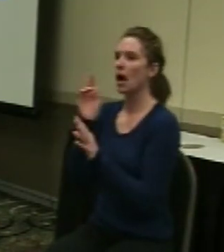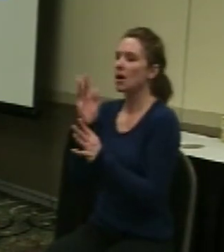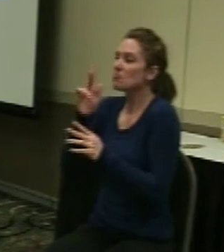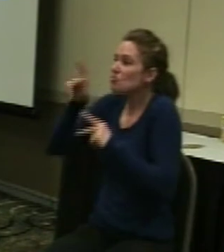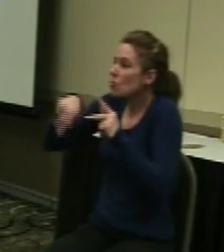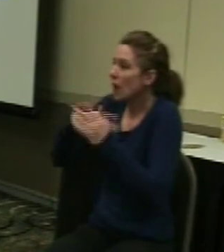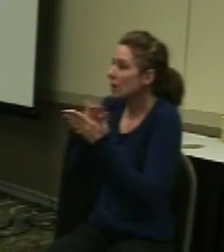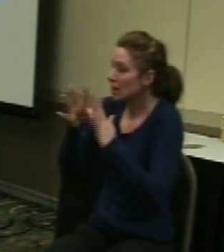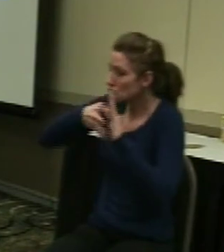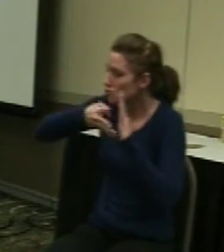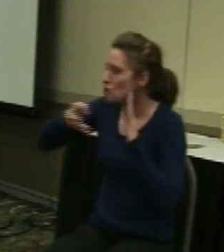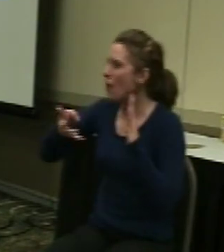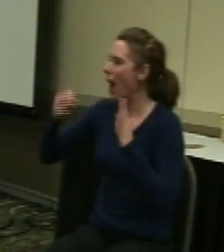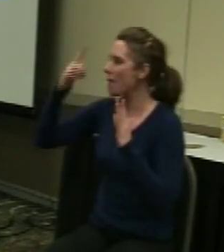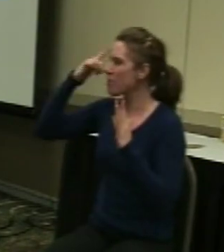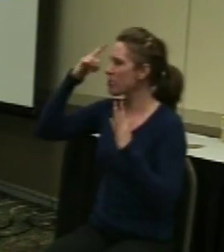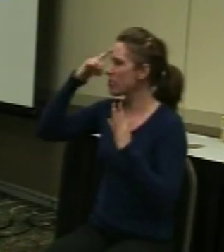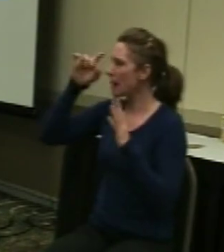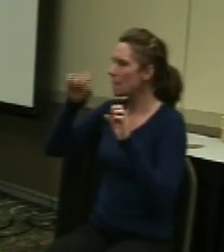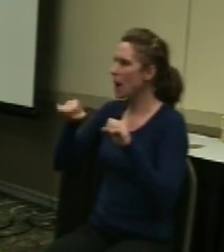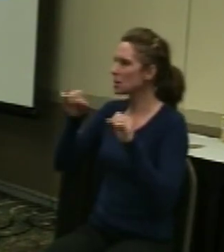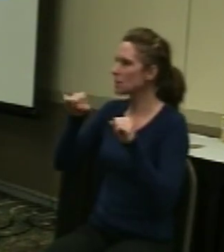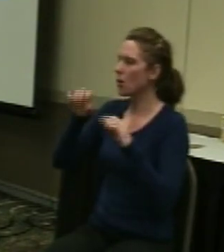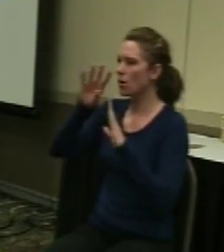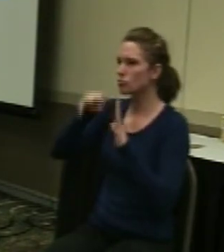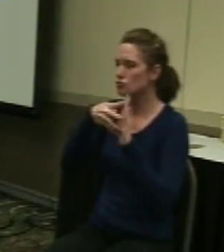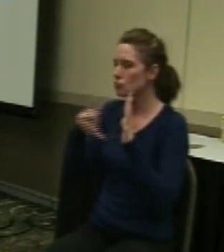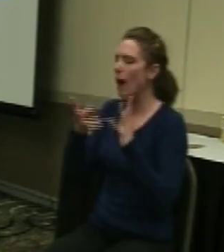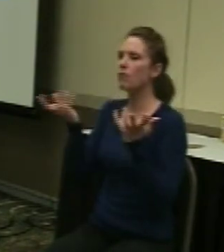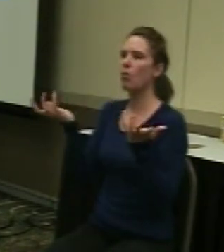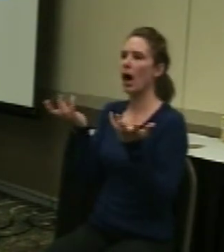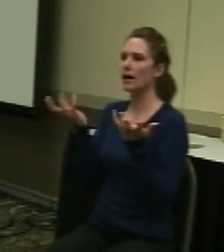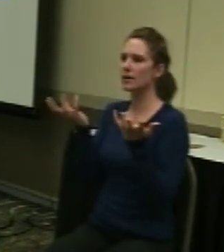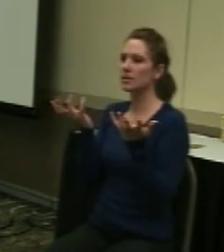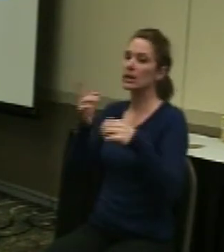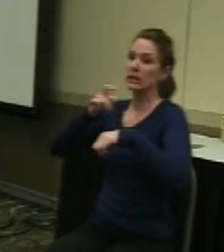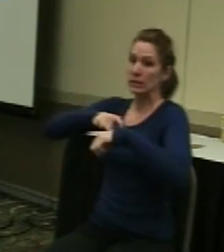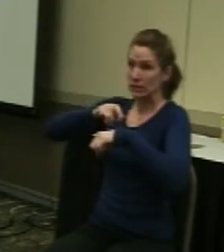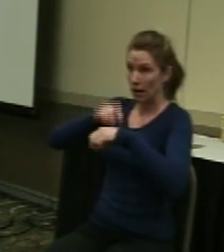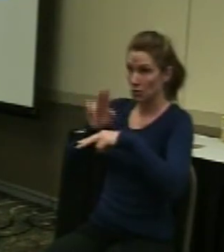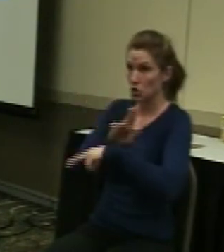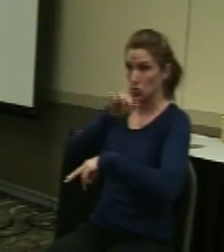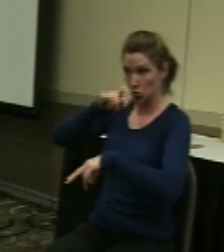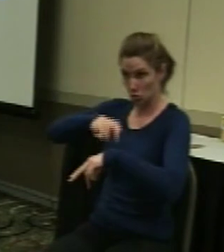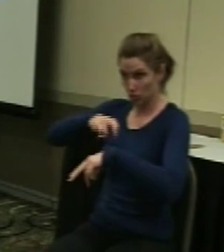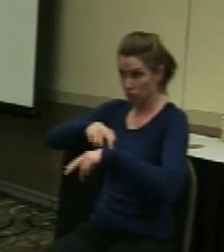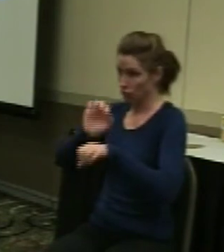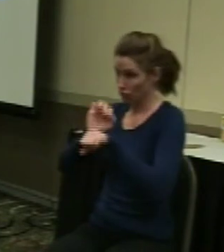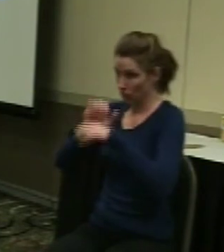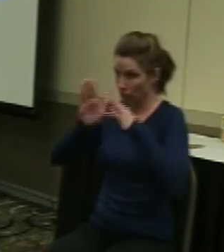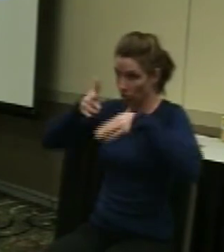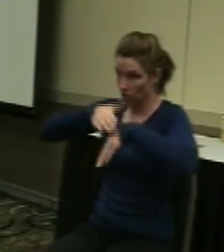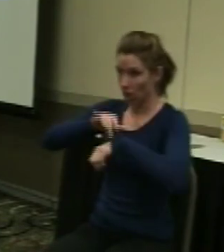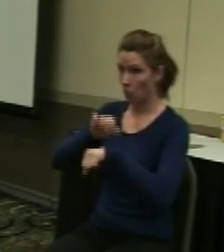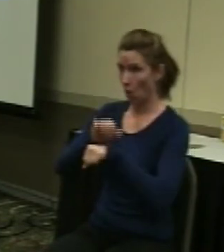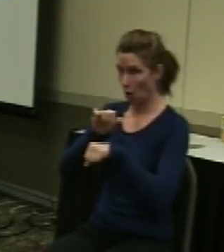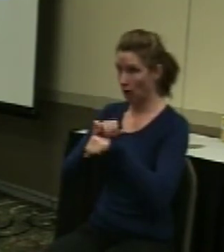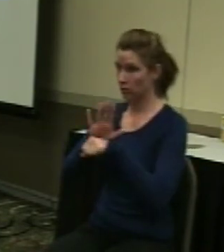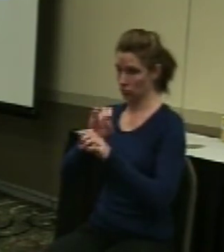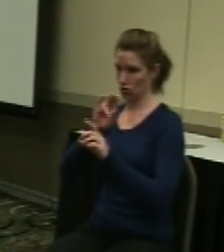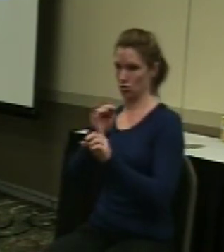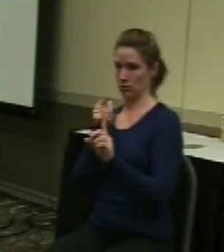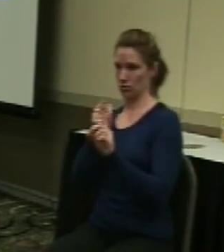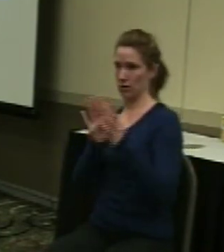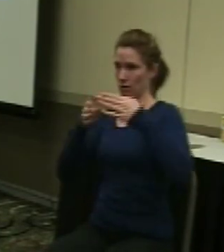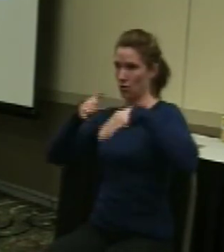case, there's time sampling used to show that she's on task. Is what's on here. She's